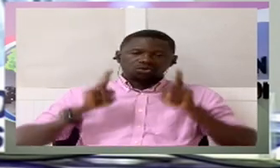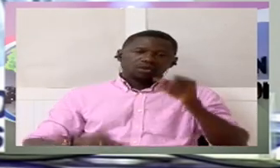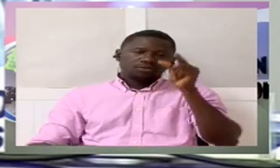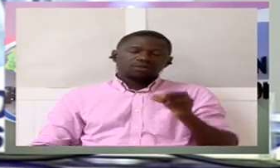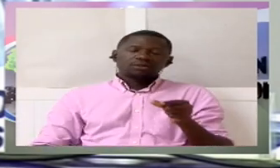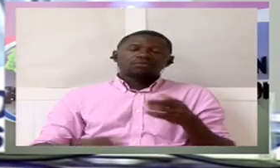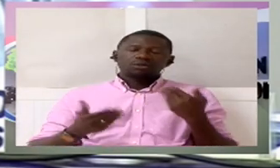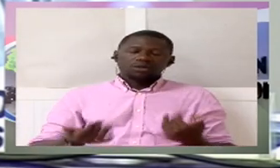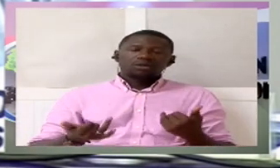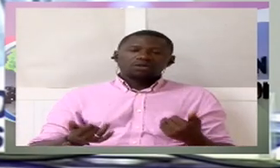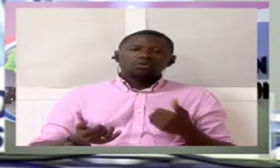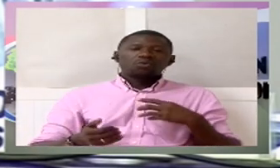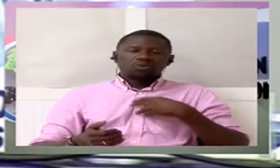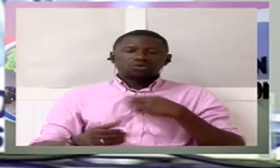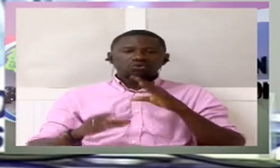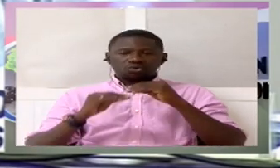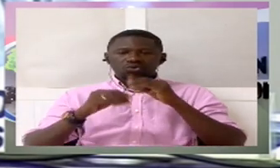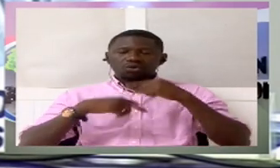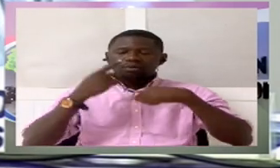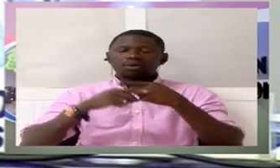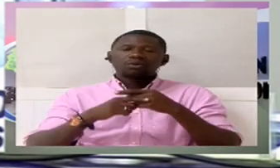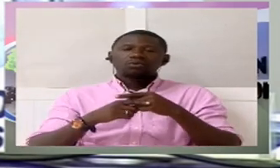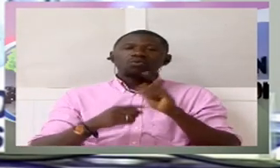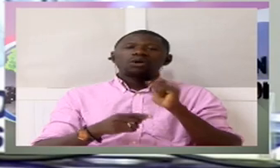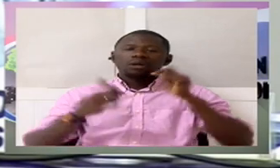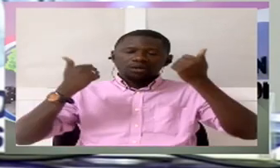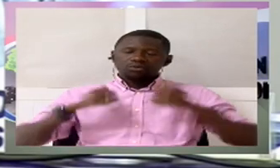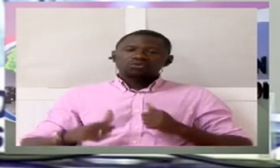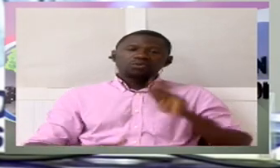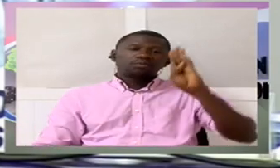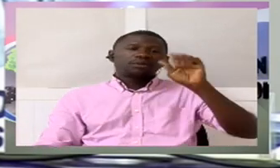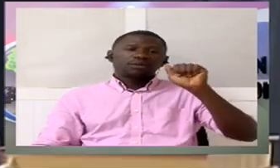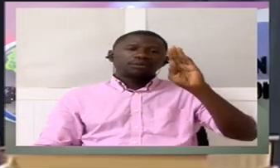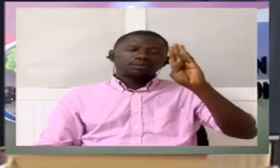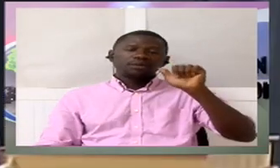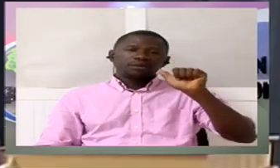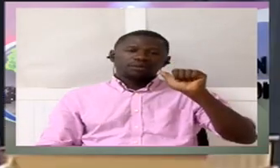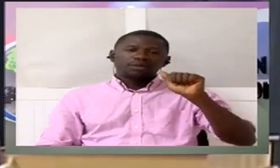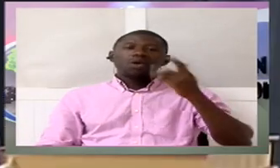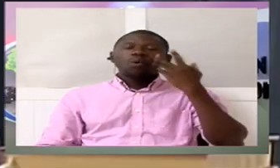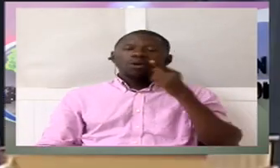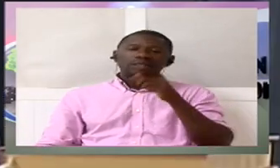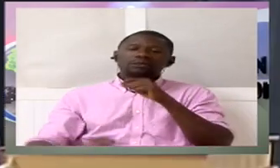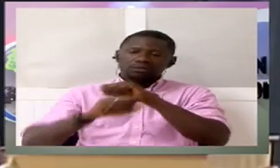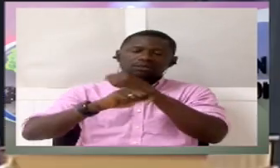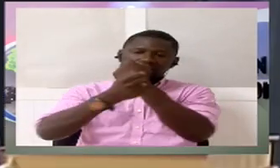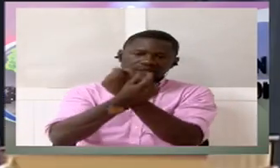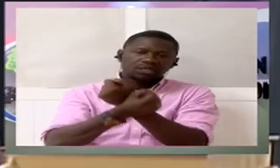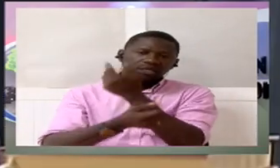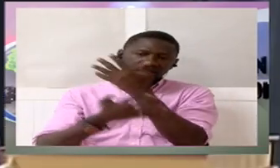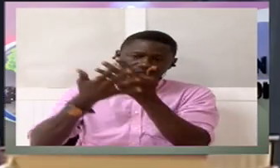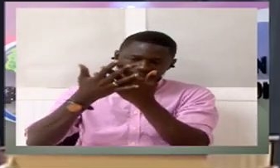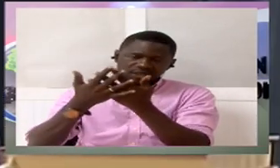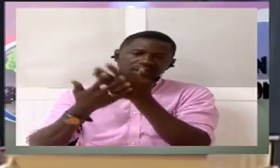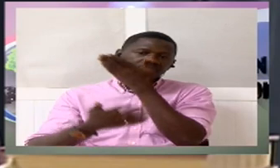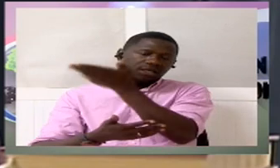when he was sentenced. Saying between they were two kumo, any Allah lawyers you catch on. But Slanga in Carado